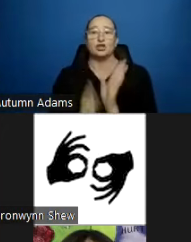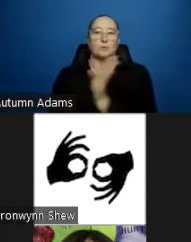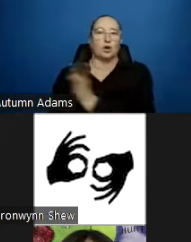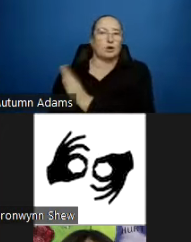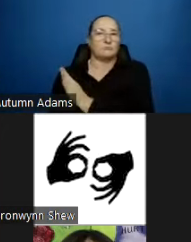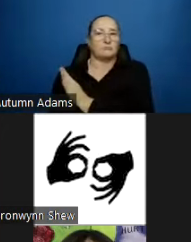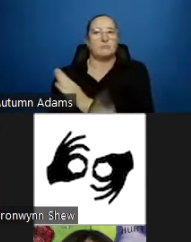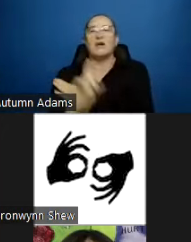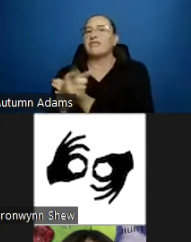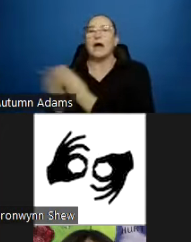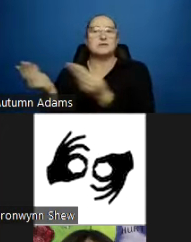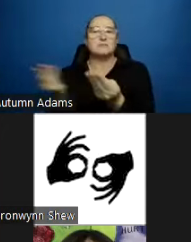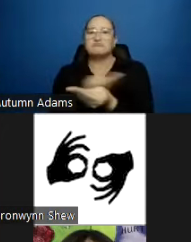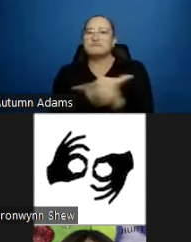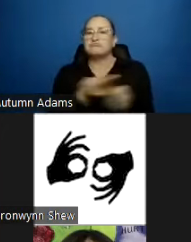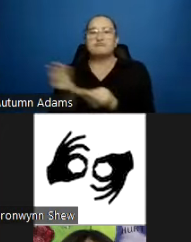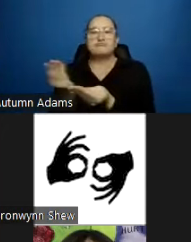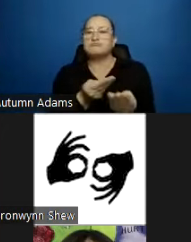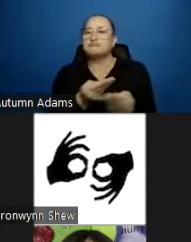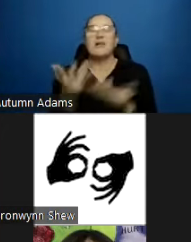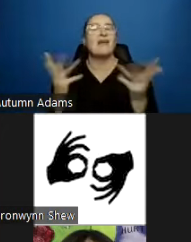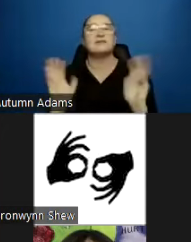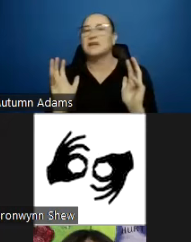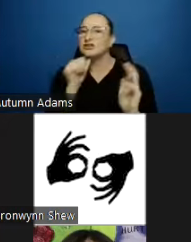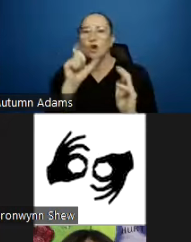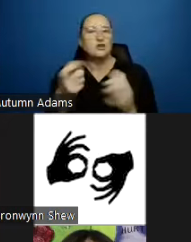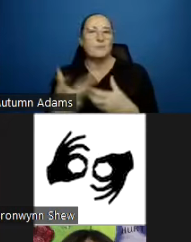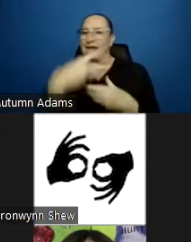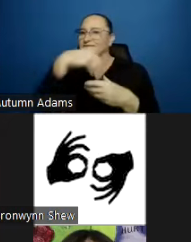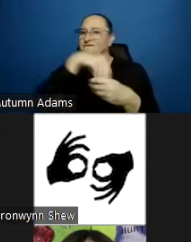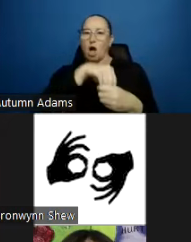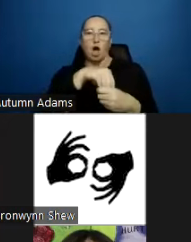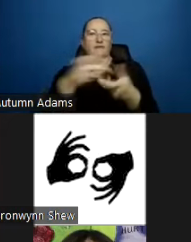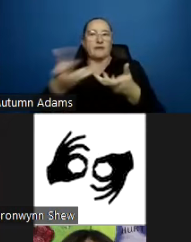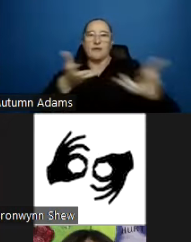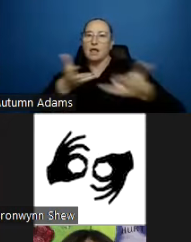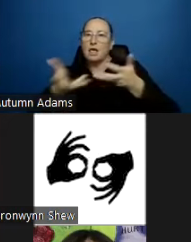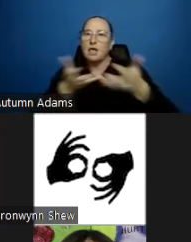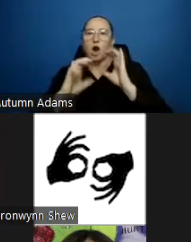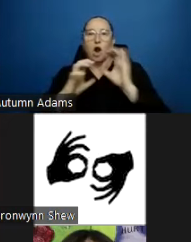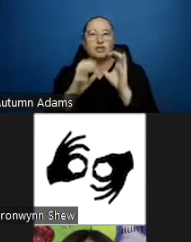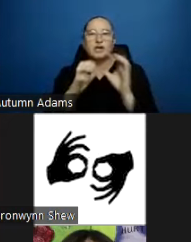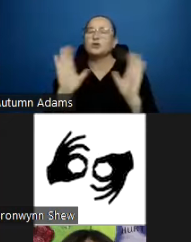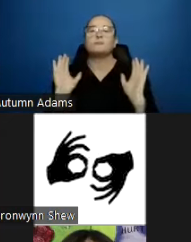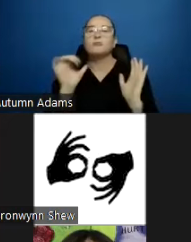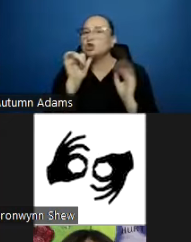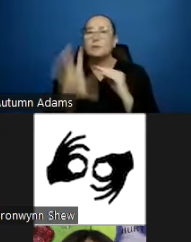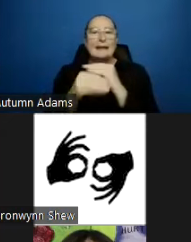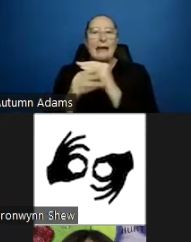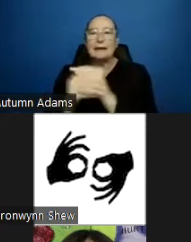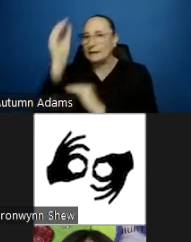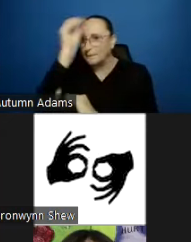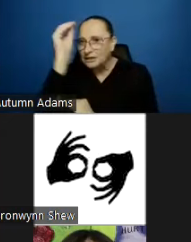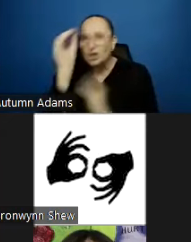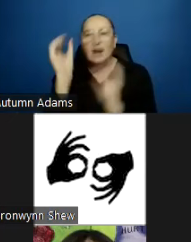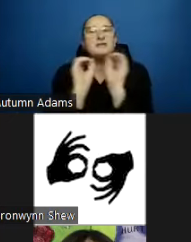just the messenger. So they don't really need to be involved in the dialogue and the conversation. They shouldn't be adding in their opinions or anything. They are